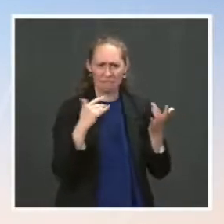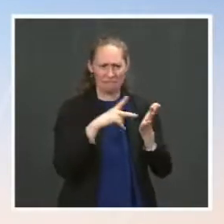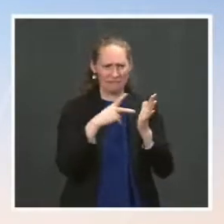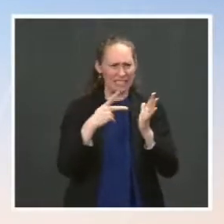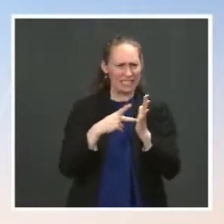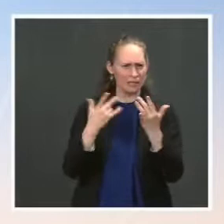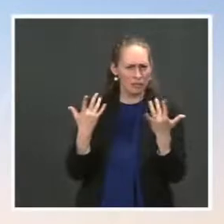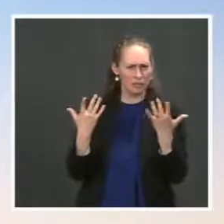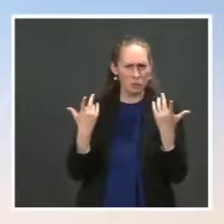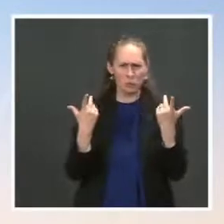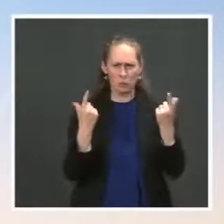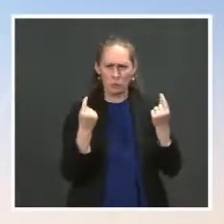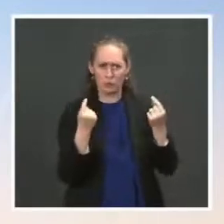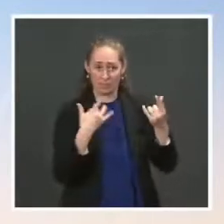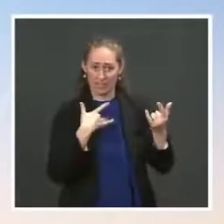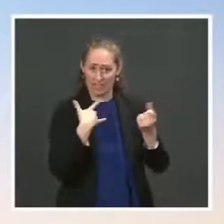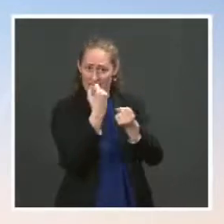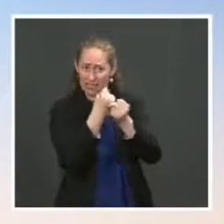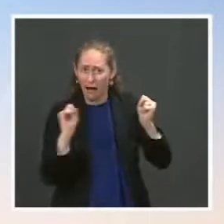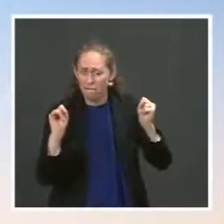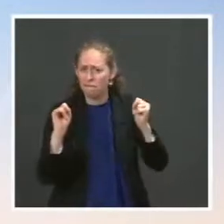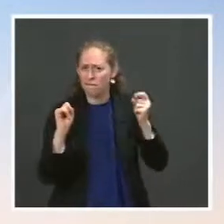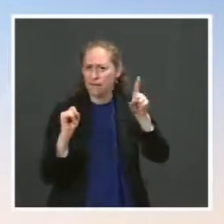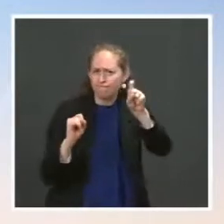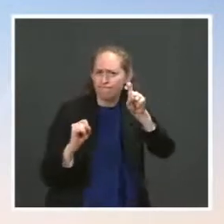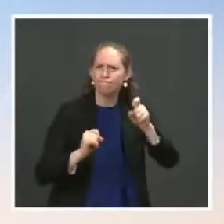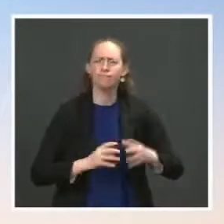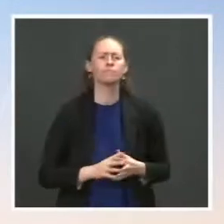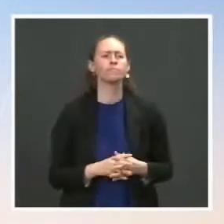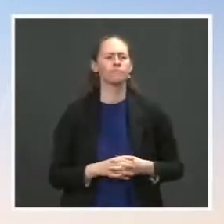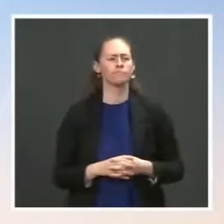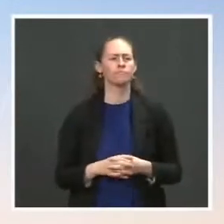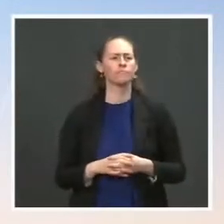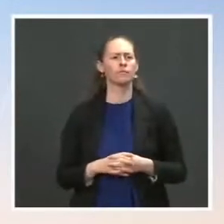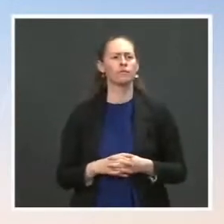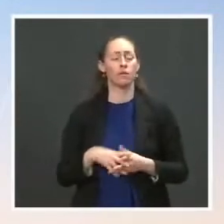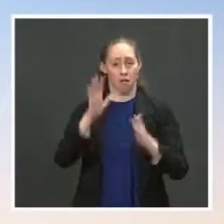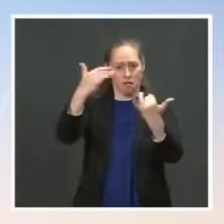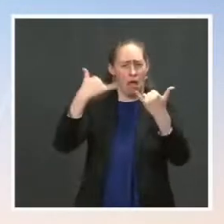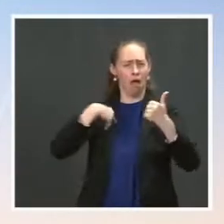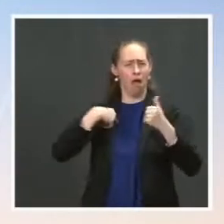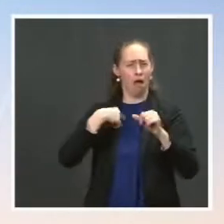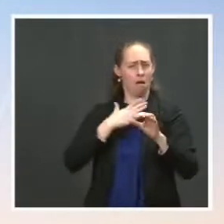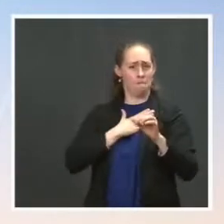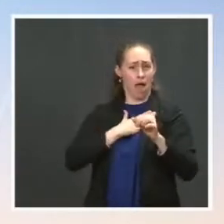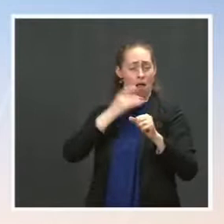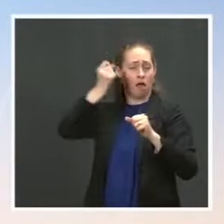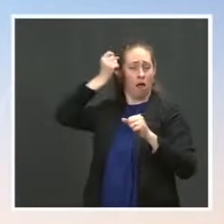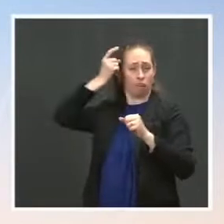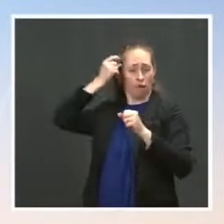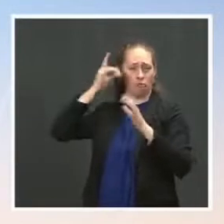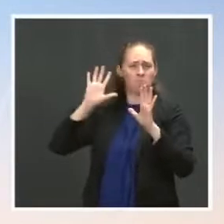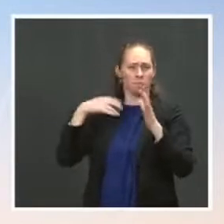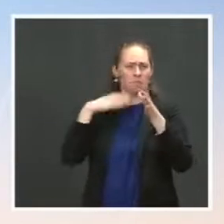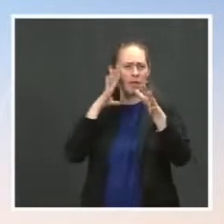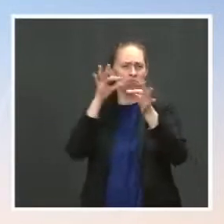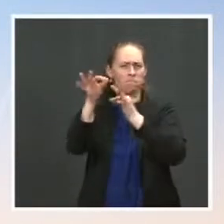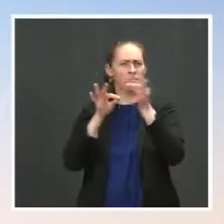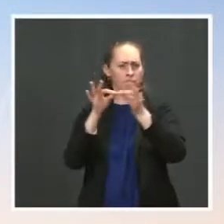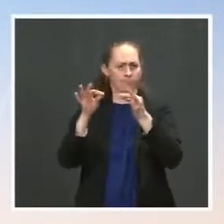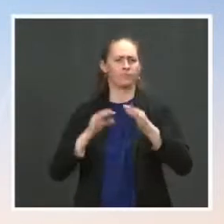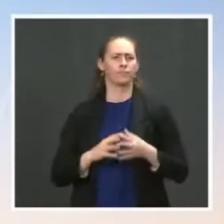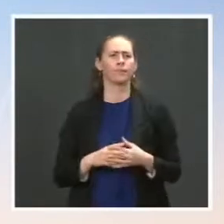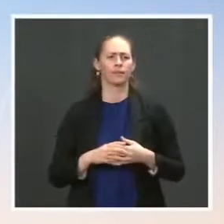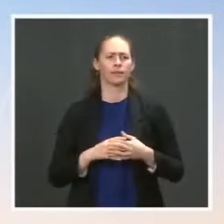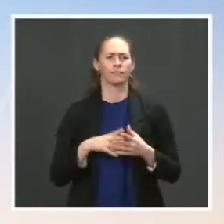grounding of the jet. So my understanding, and we're just looking at this, but my understanding is that this is different from any of those other